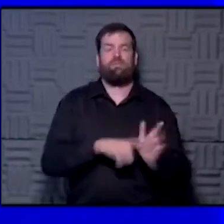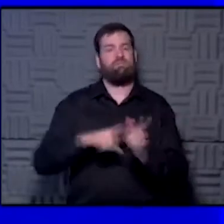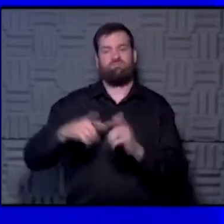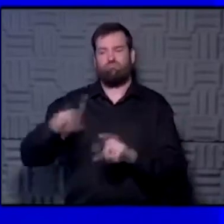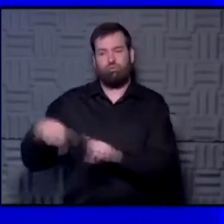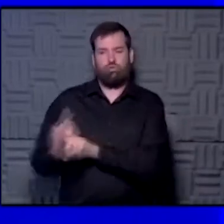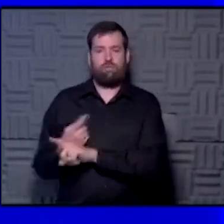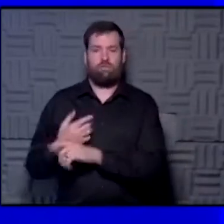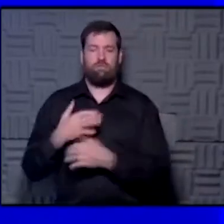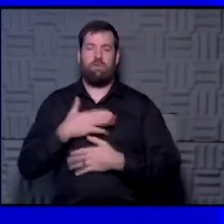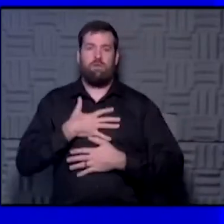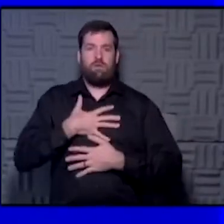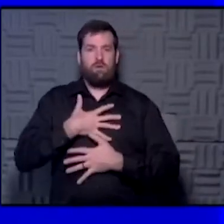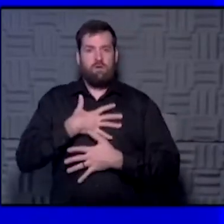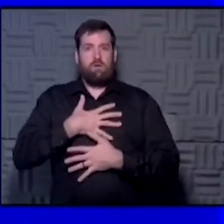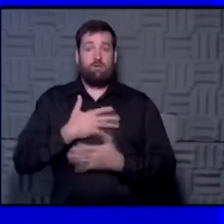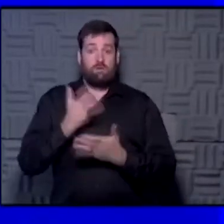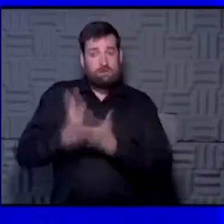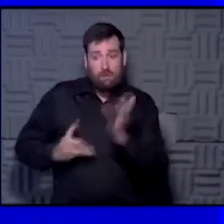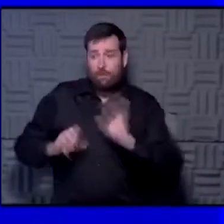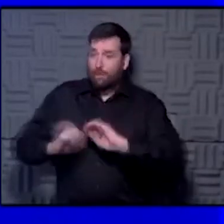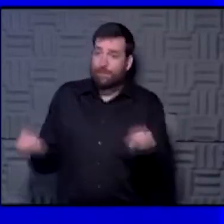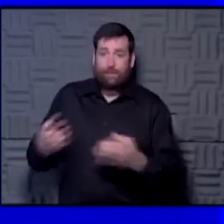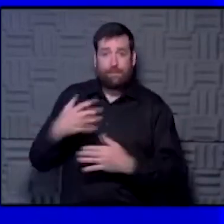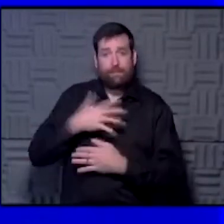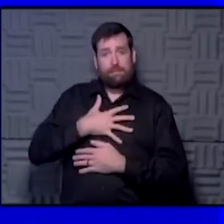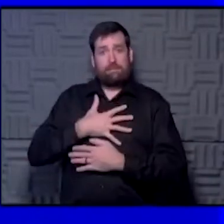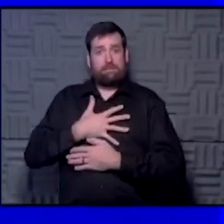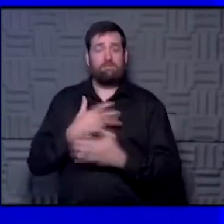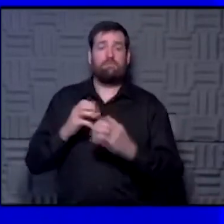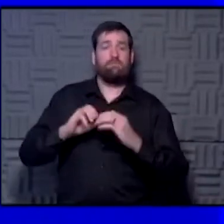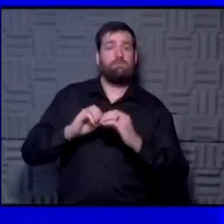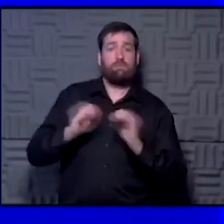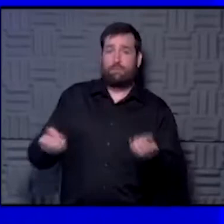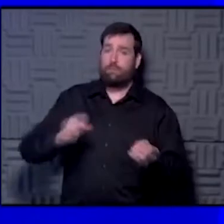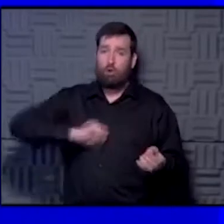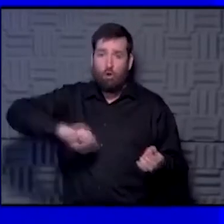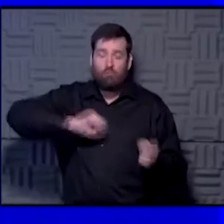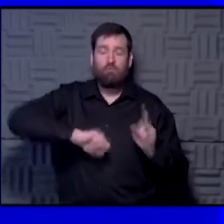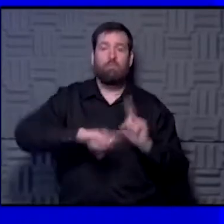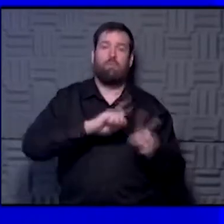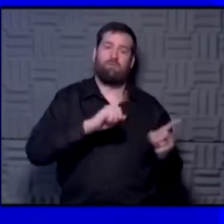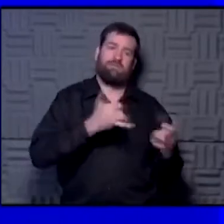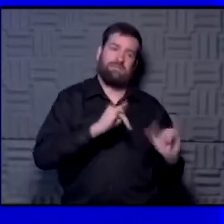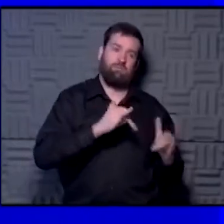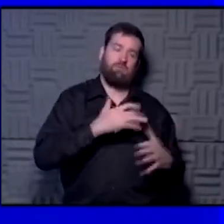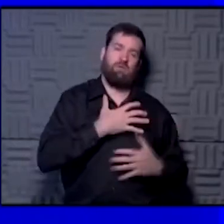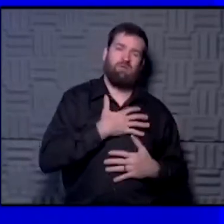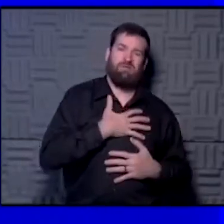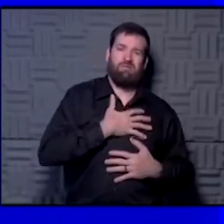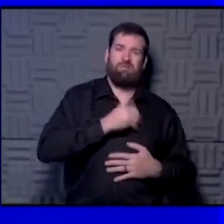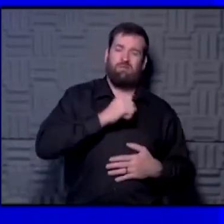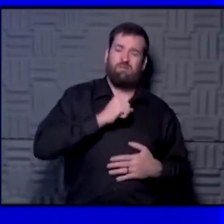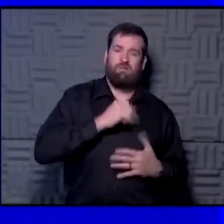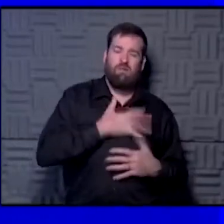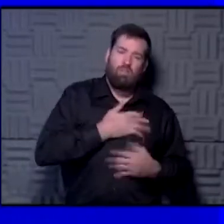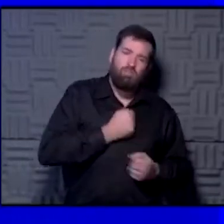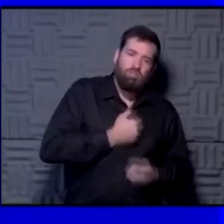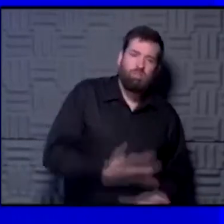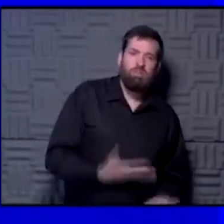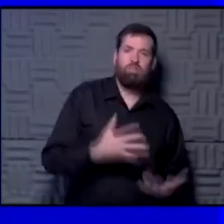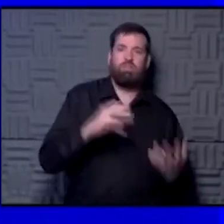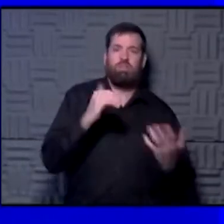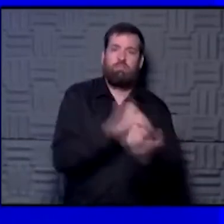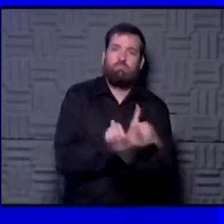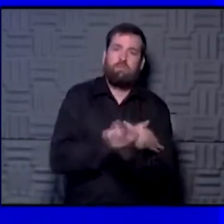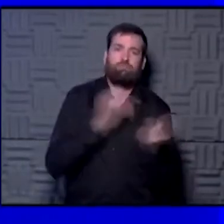shortness of breath, but other people have no shortness of breath or cough even after infection, but may have lingering fatigue or myalgias, muscle aches, things of that nature.